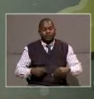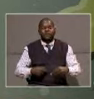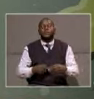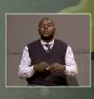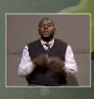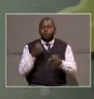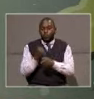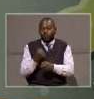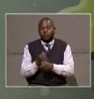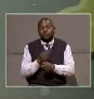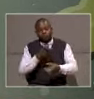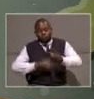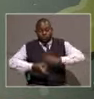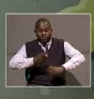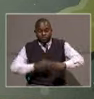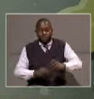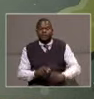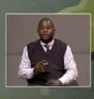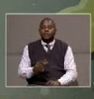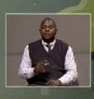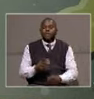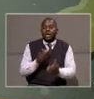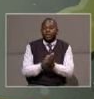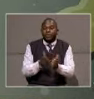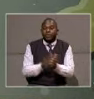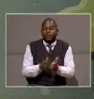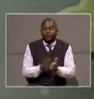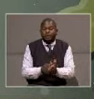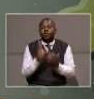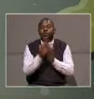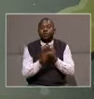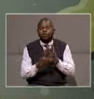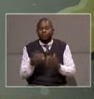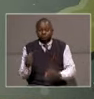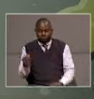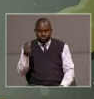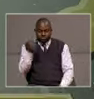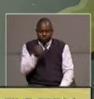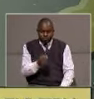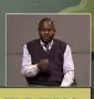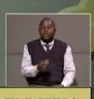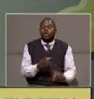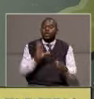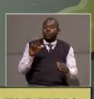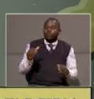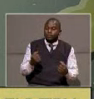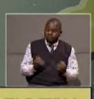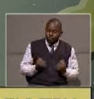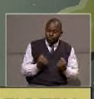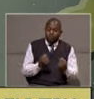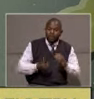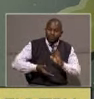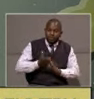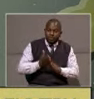to save lives. In Kabiramaido District, health workers hire public means of transport for emergency